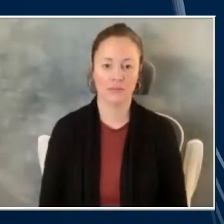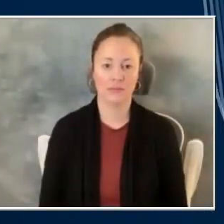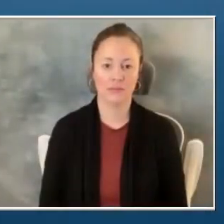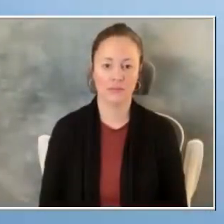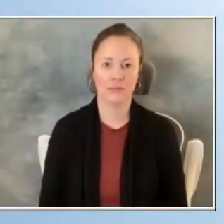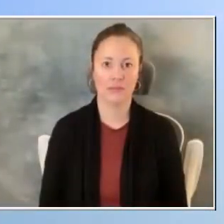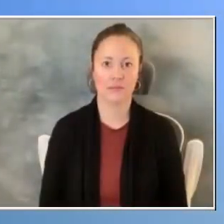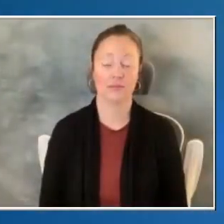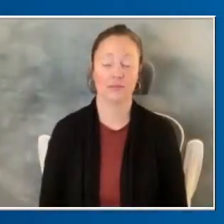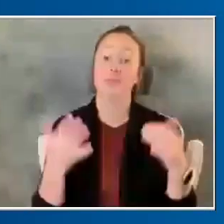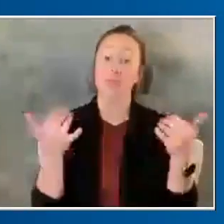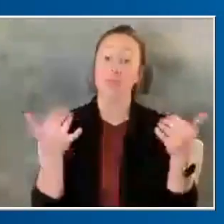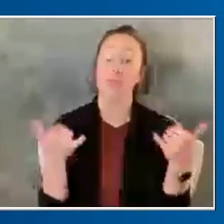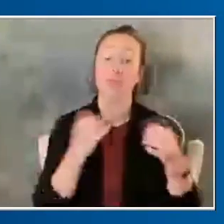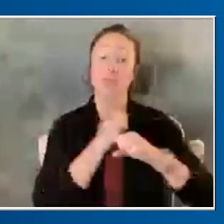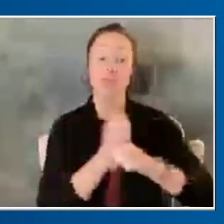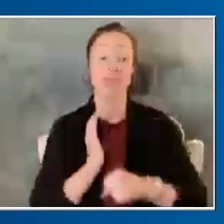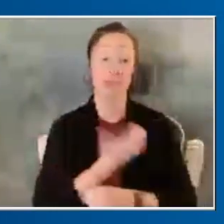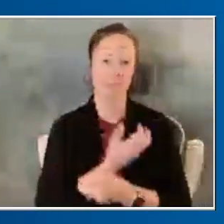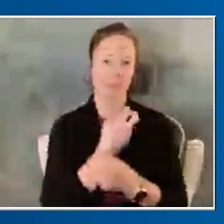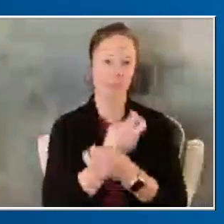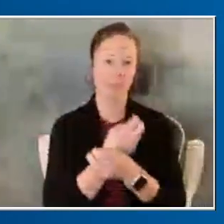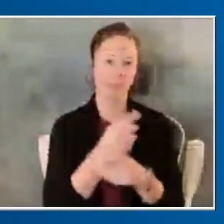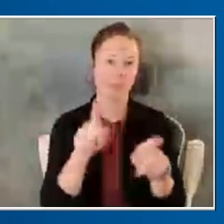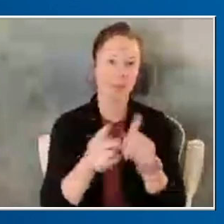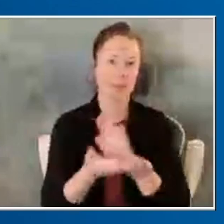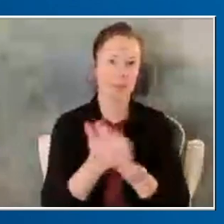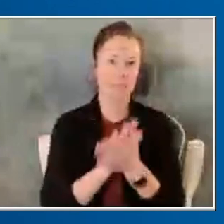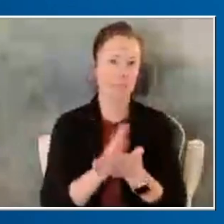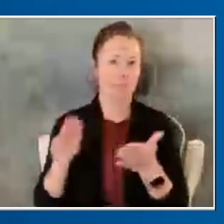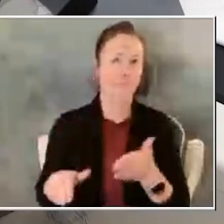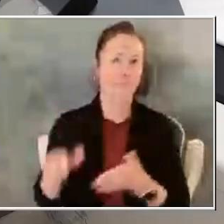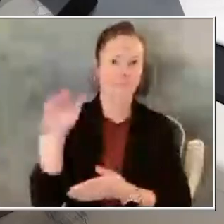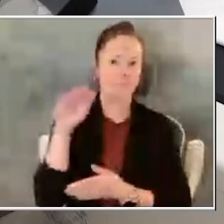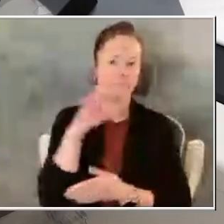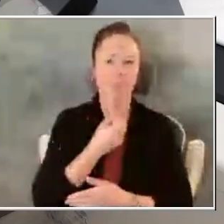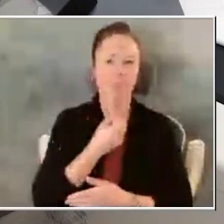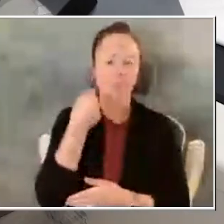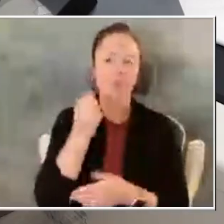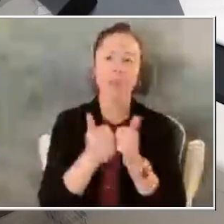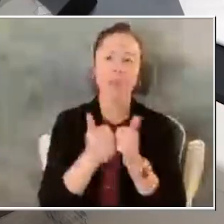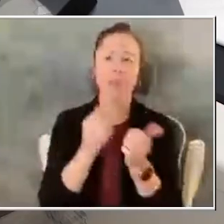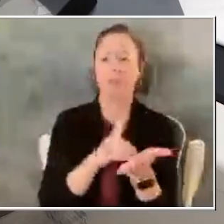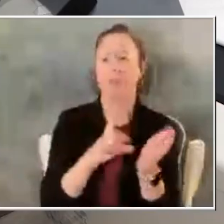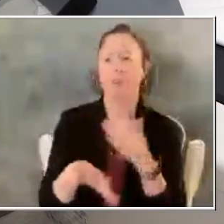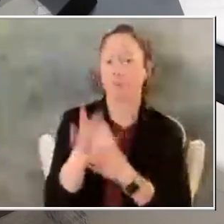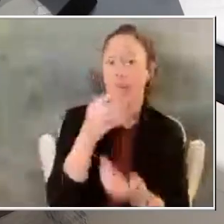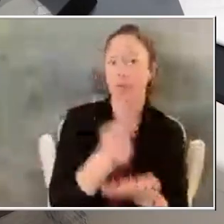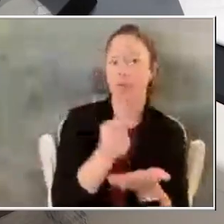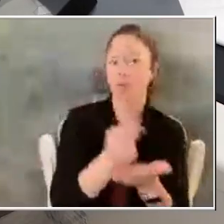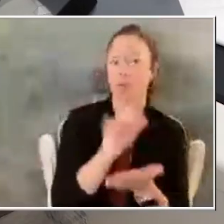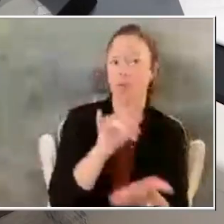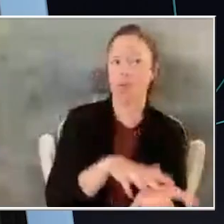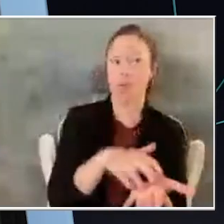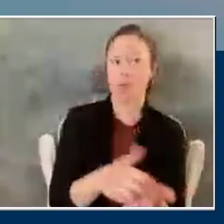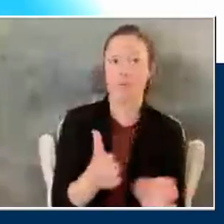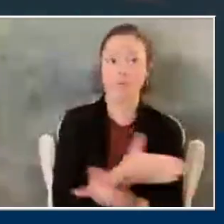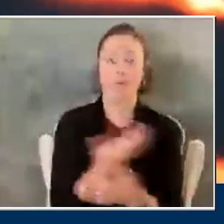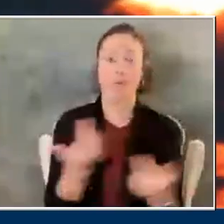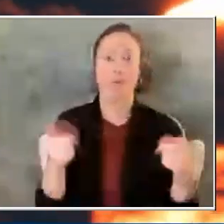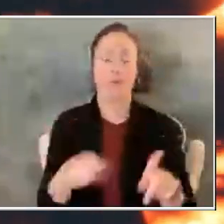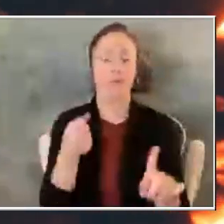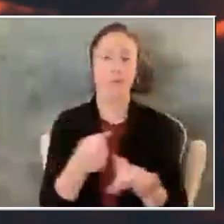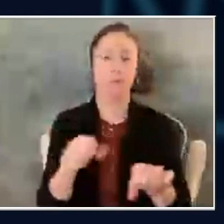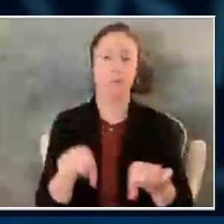Coming up, protecting our bones as we grow older, how doctors can spot and treat weak bones before they break.